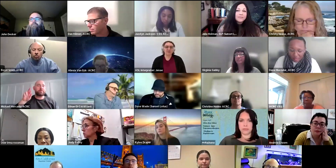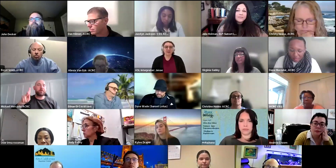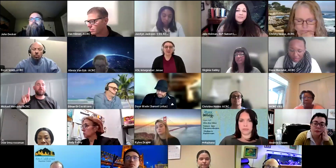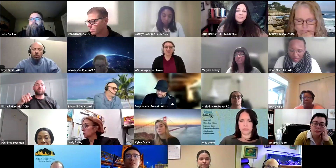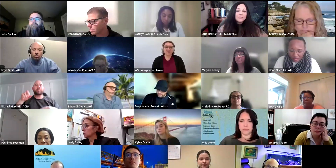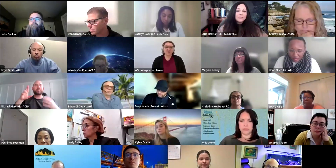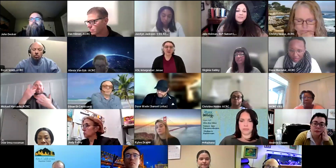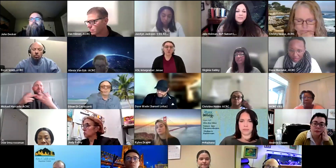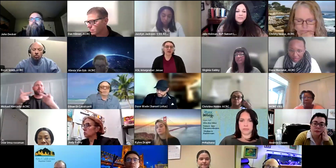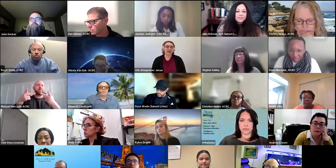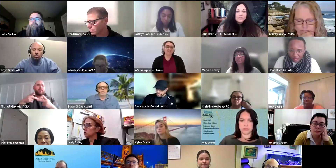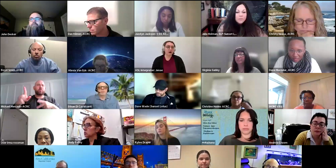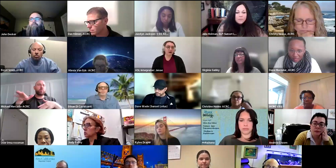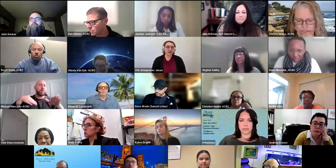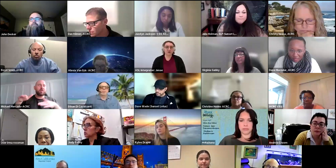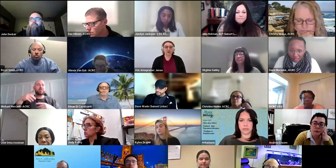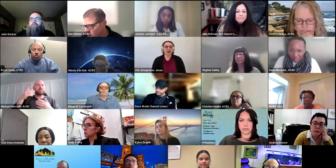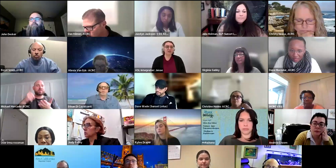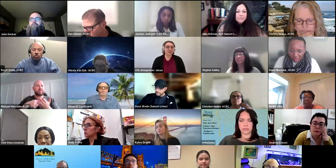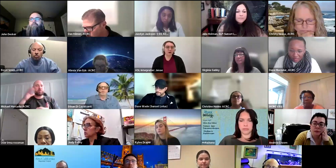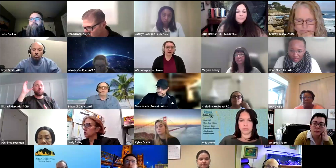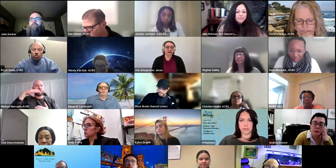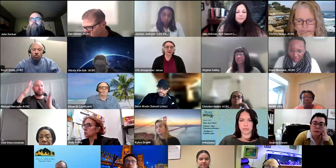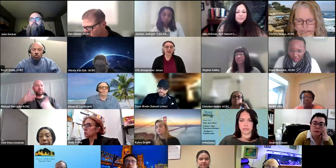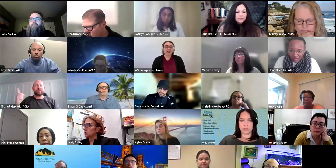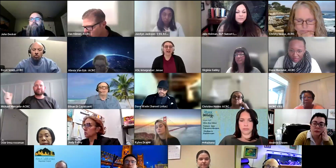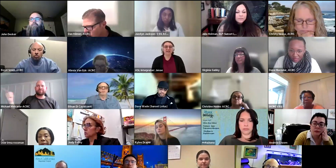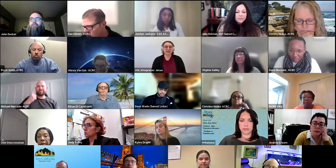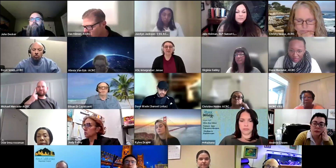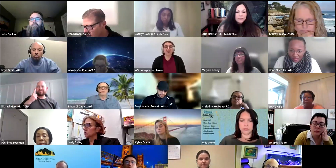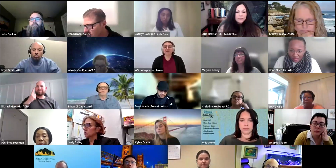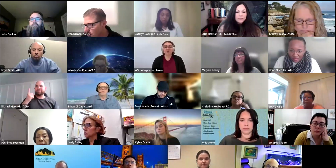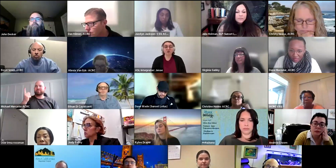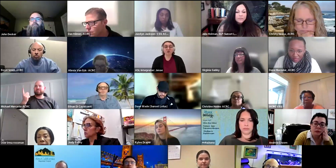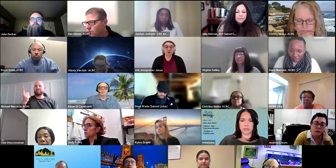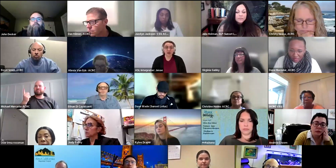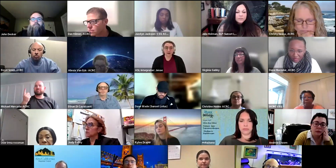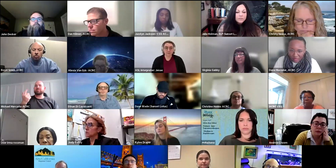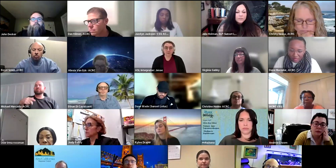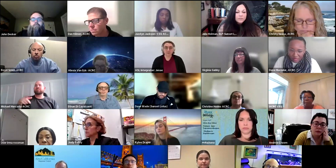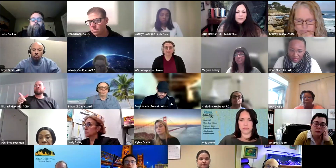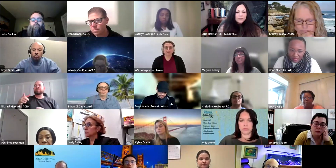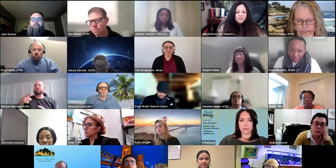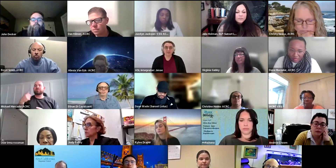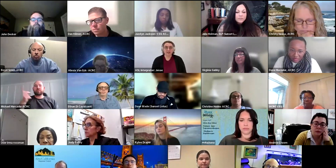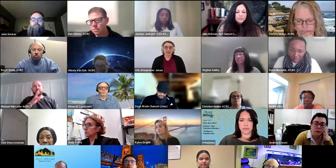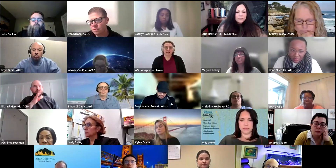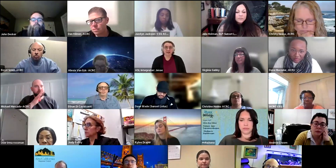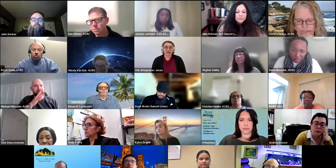Another example is maybe you're walking at the park or you're out somewhere, and sometimes you might have a stranger come up